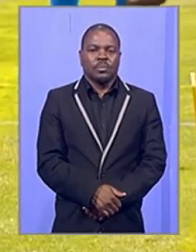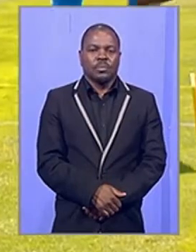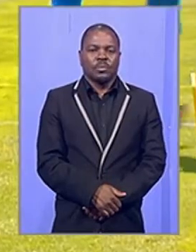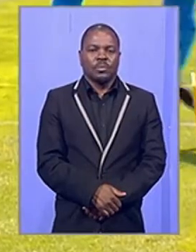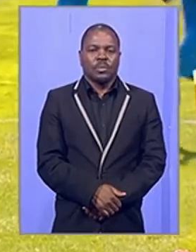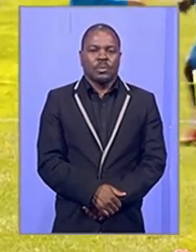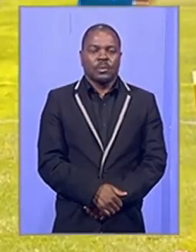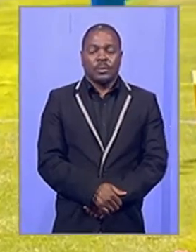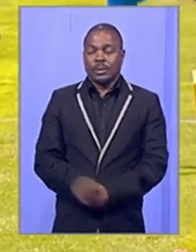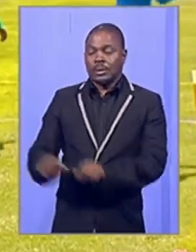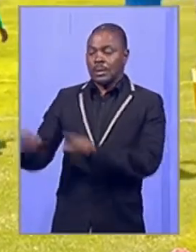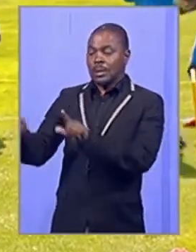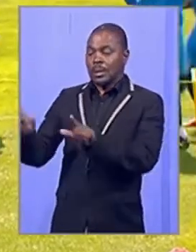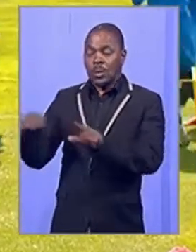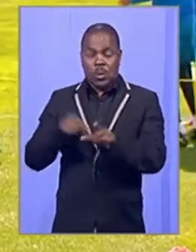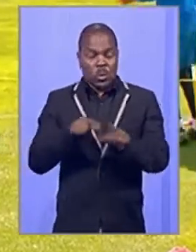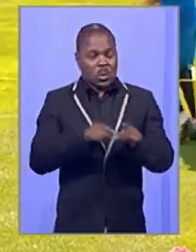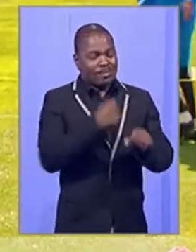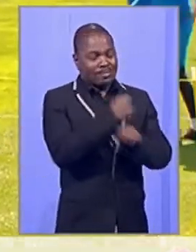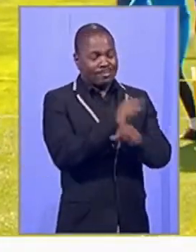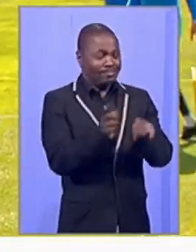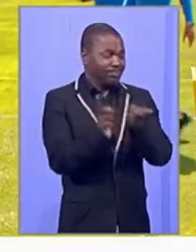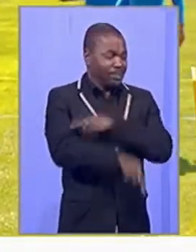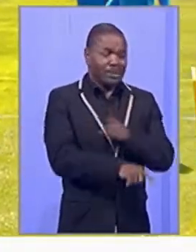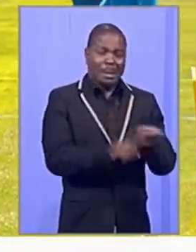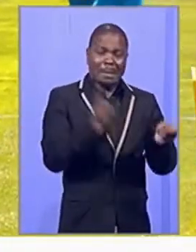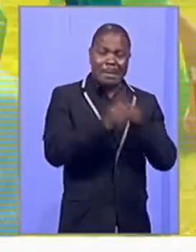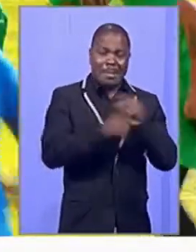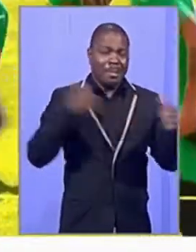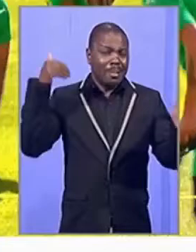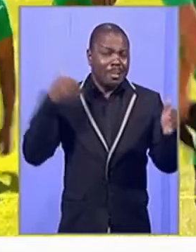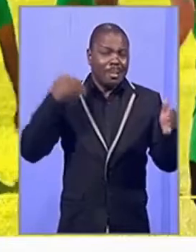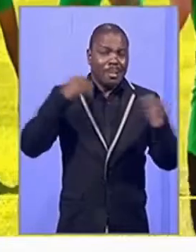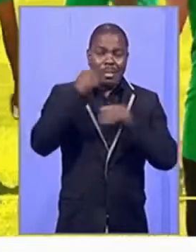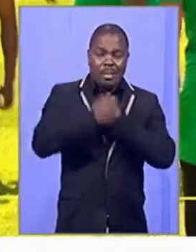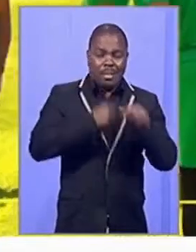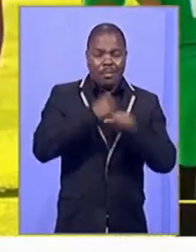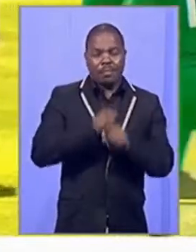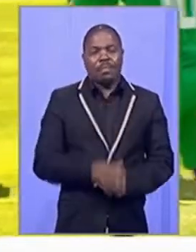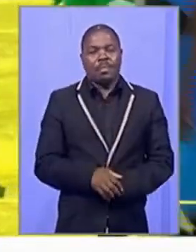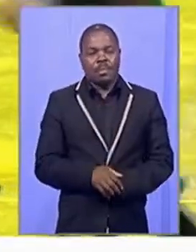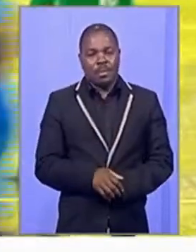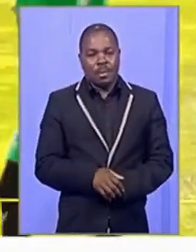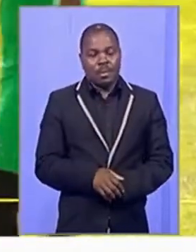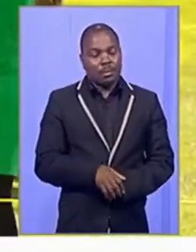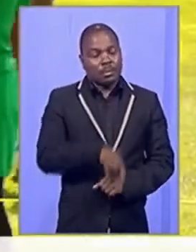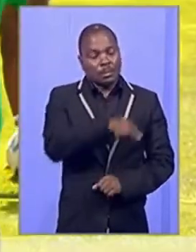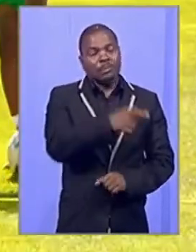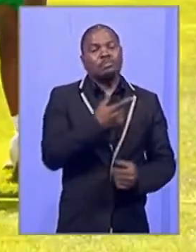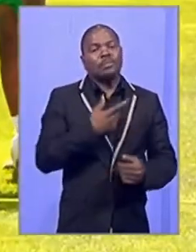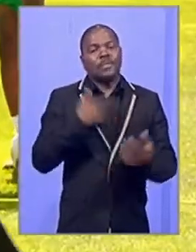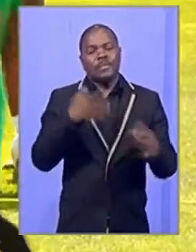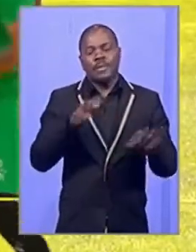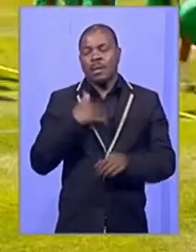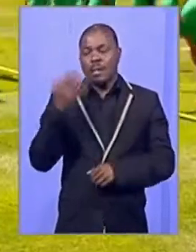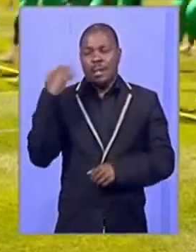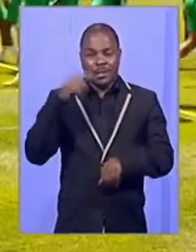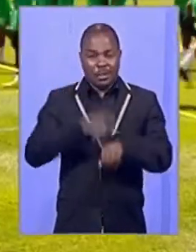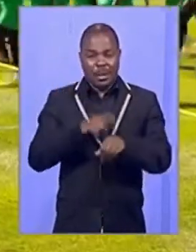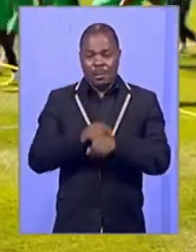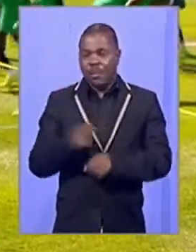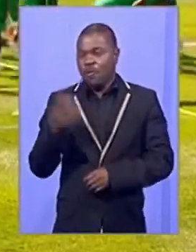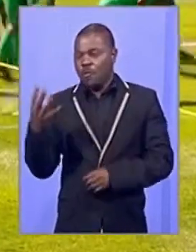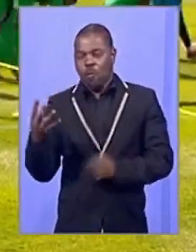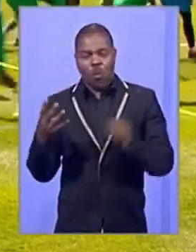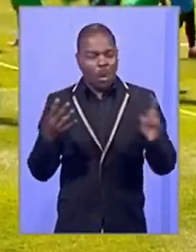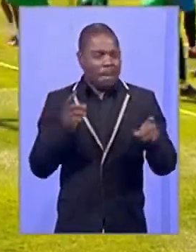Sundowns e hlotse Pirates makgetlo a mangata dihlenge tse fetileng. Sehlopha se hlotse Pirates ka ntlha tse 4 ho e le nngwe makgetlo a 2 lemo